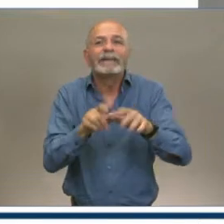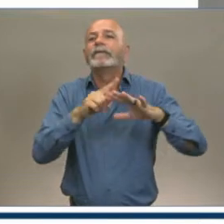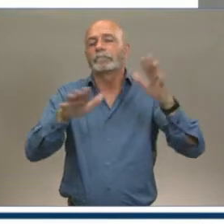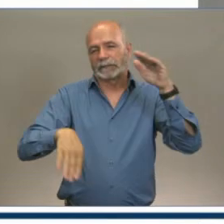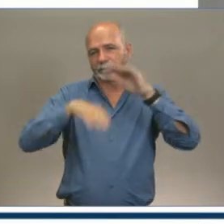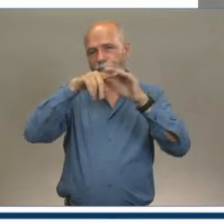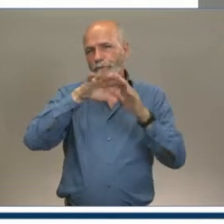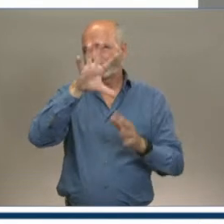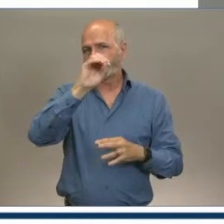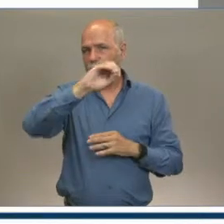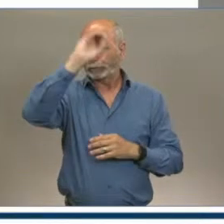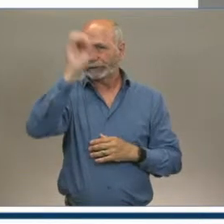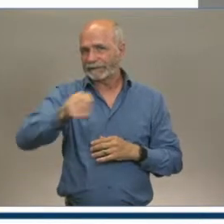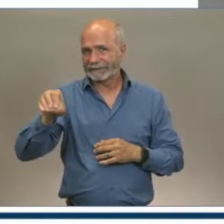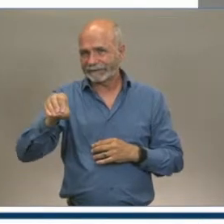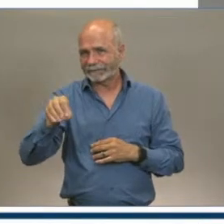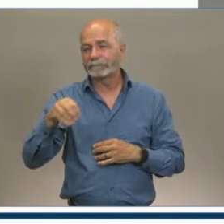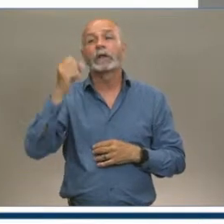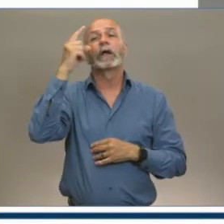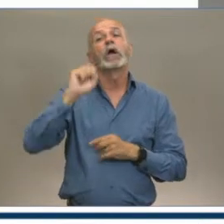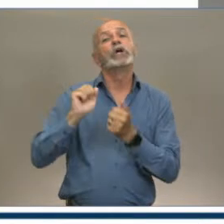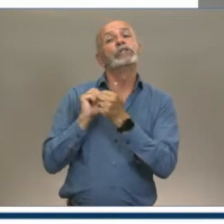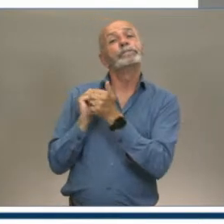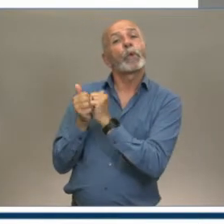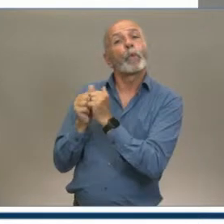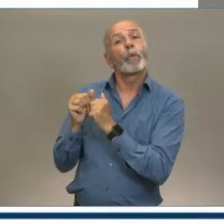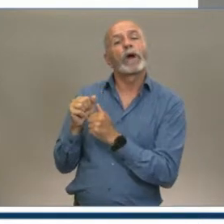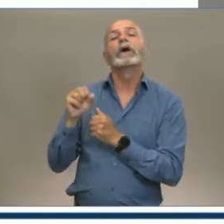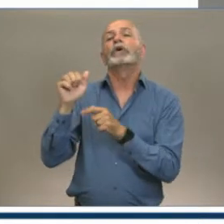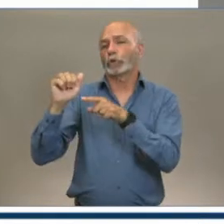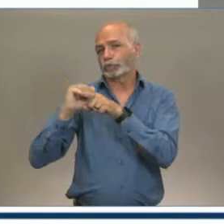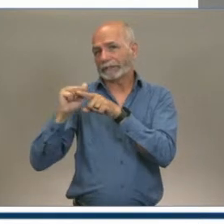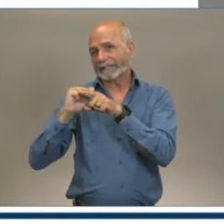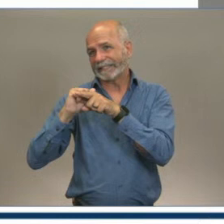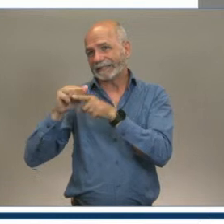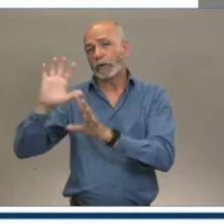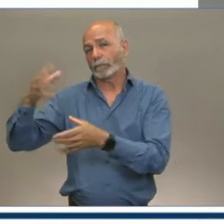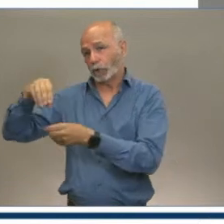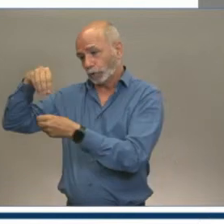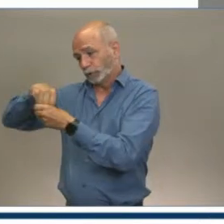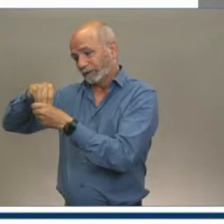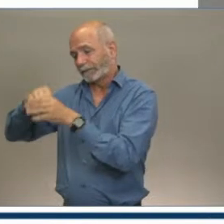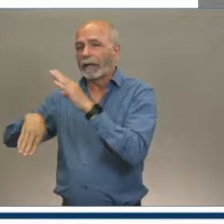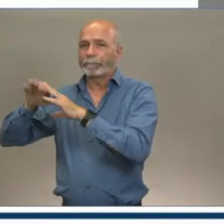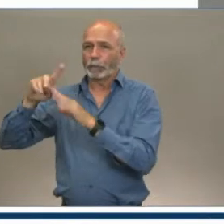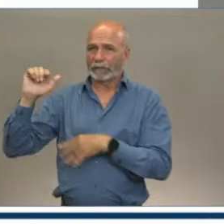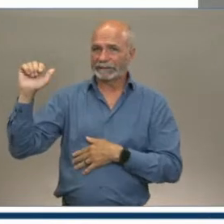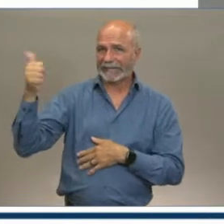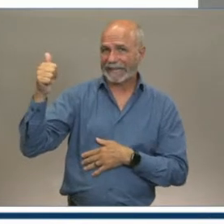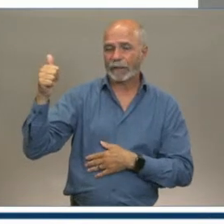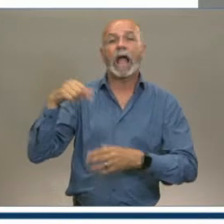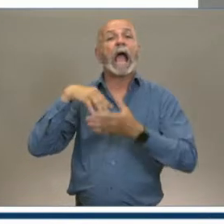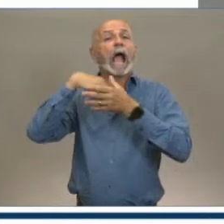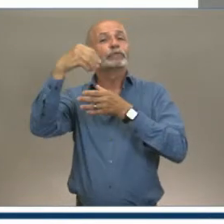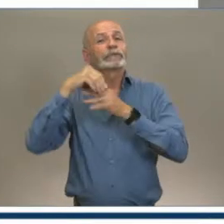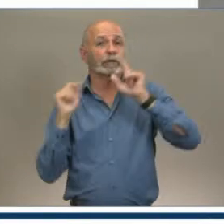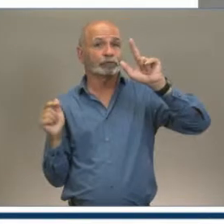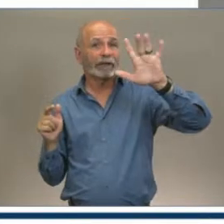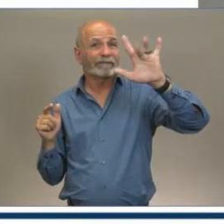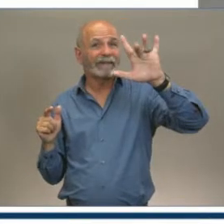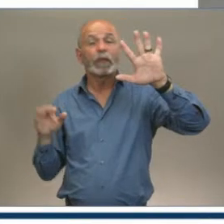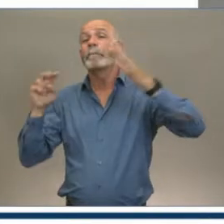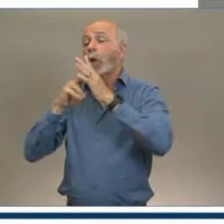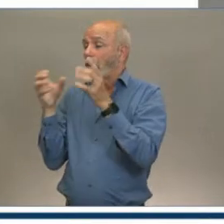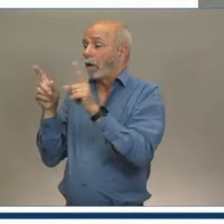The number for sports practices are increasing to 10 indoors and 25 outdoors without distancing, and we're